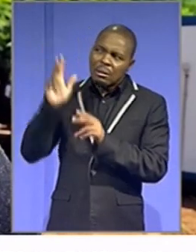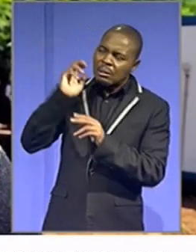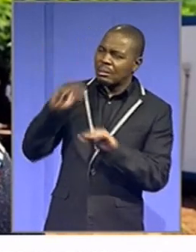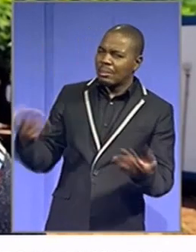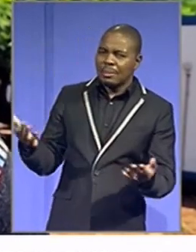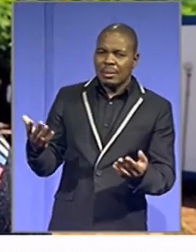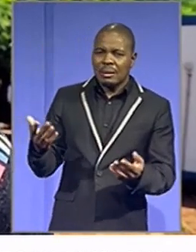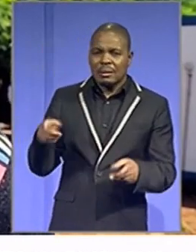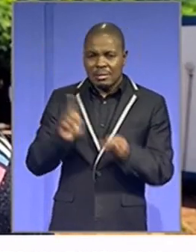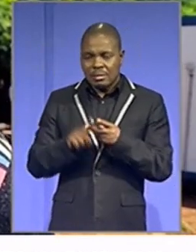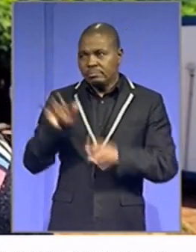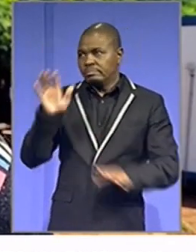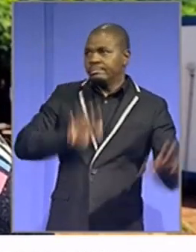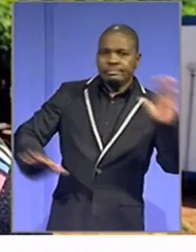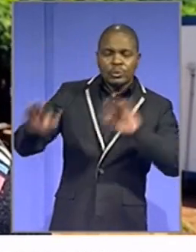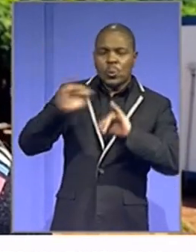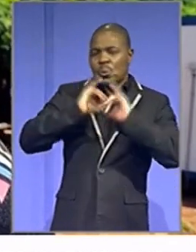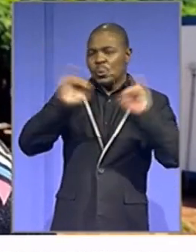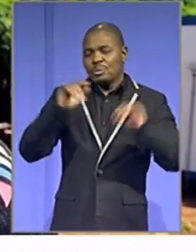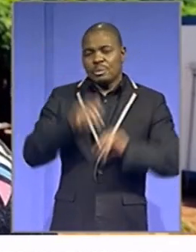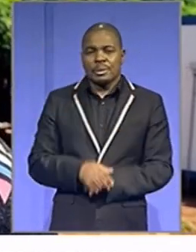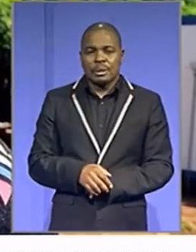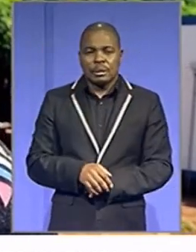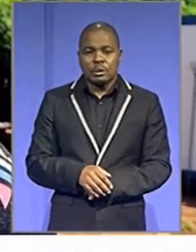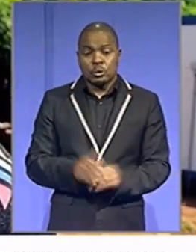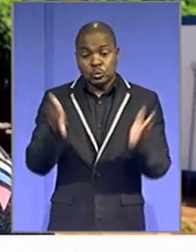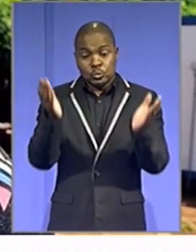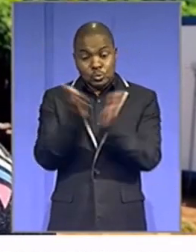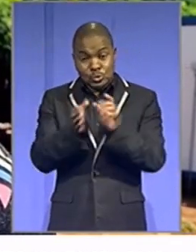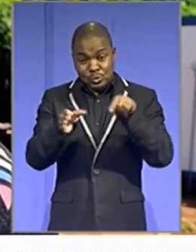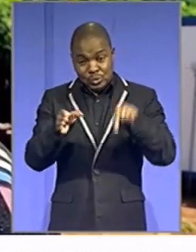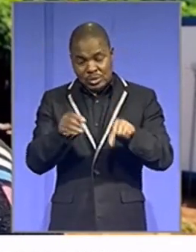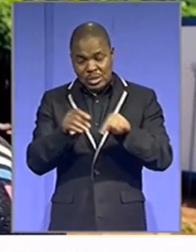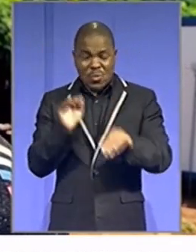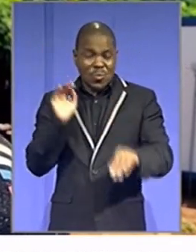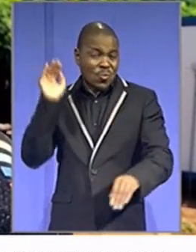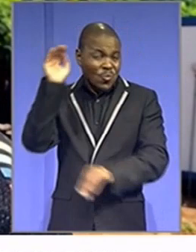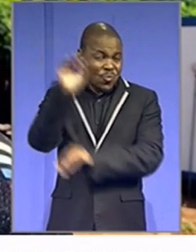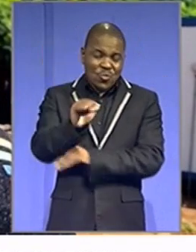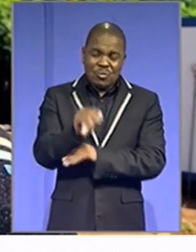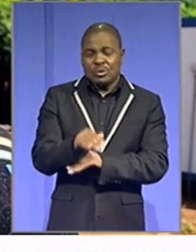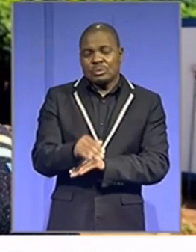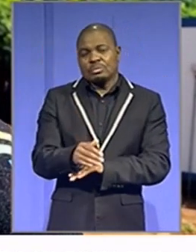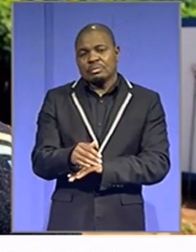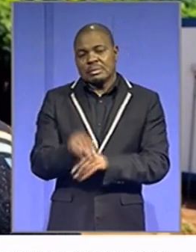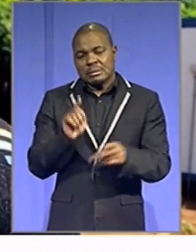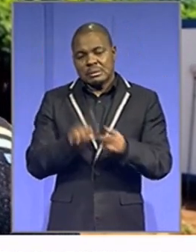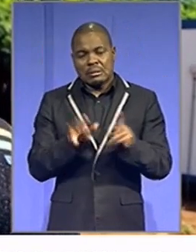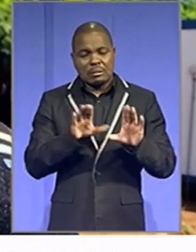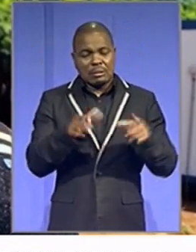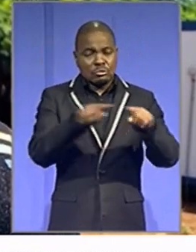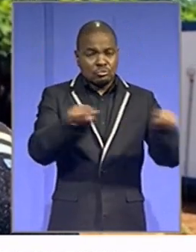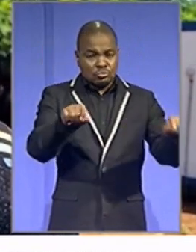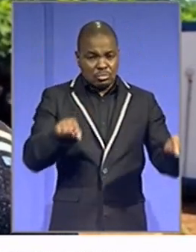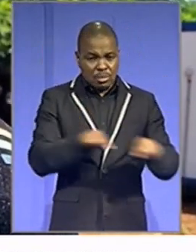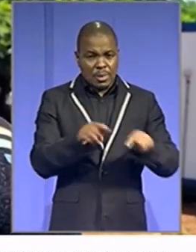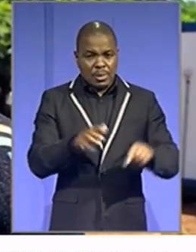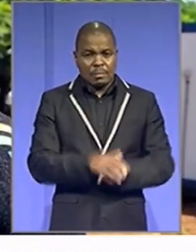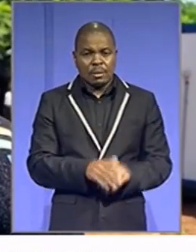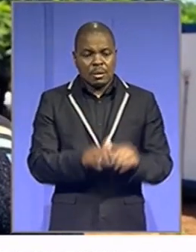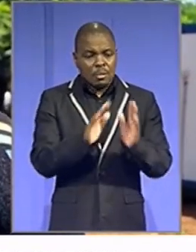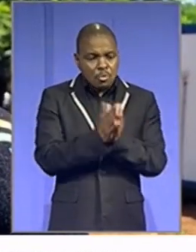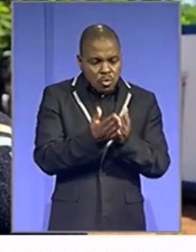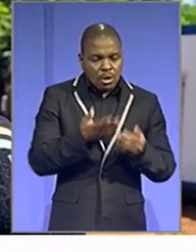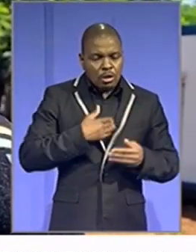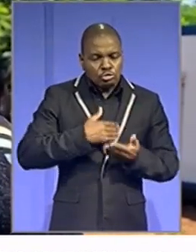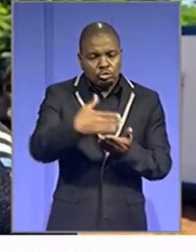and the disturbance is too much high. As for the school, we are too much, overcrowded. In class there's a sharing of books and